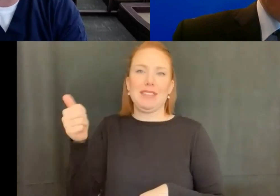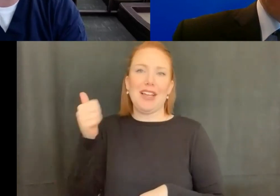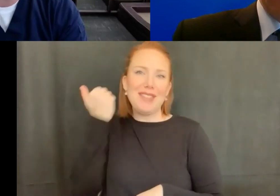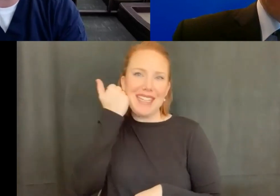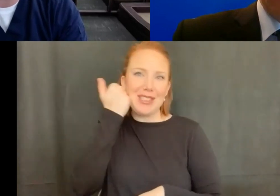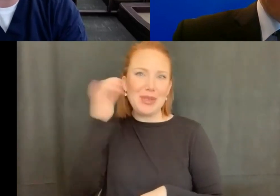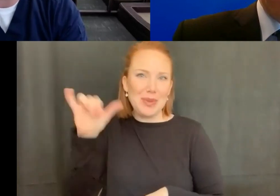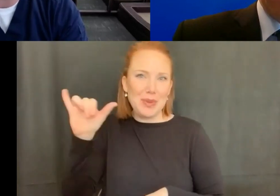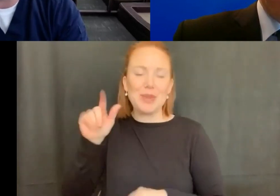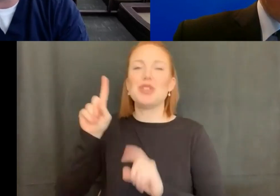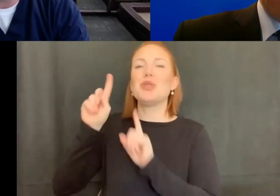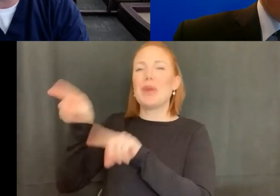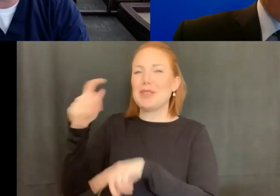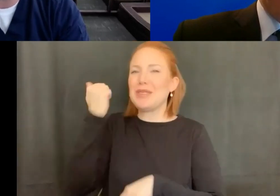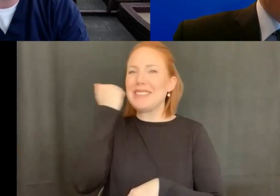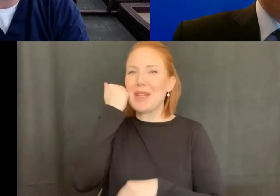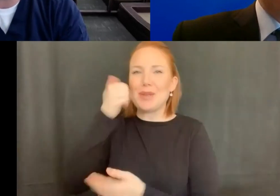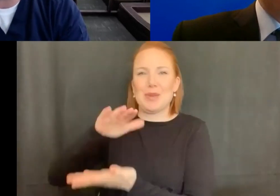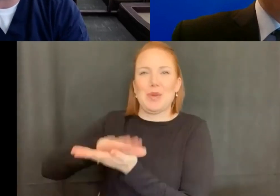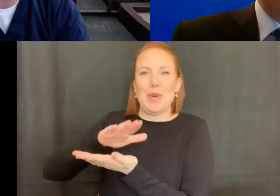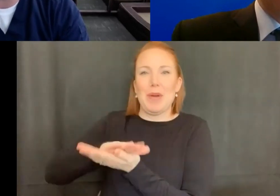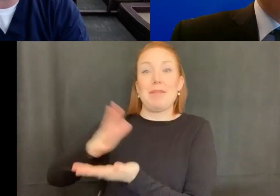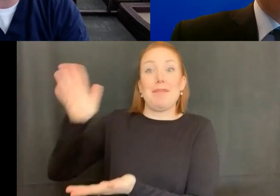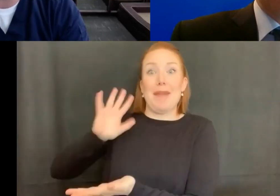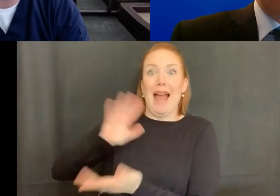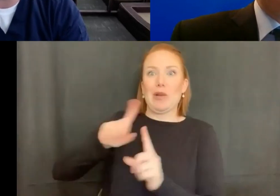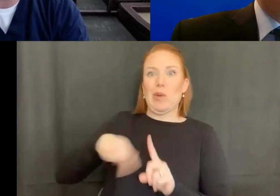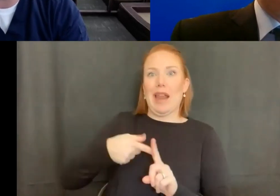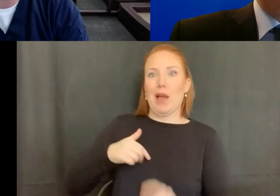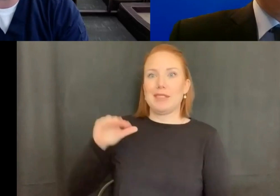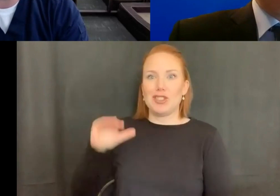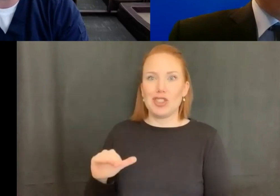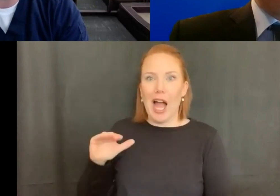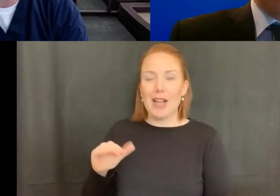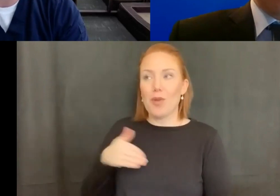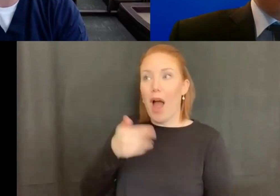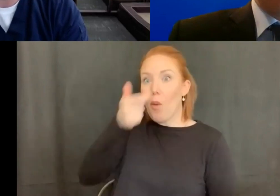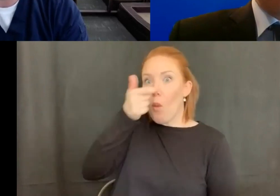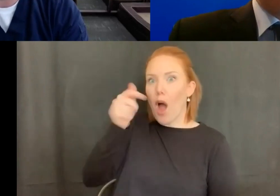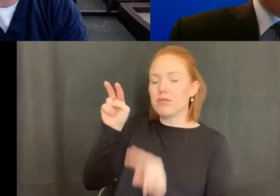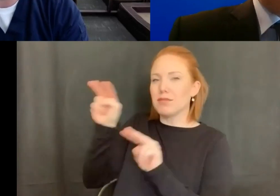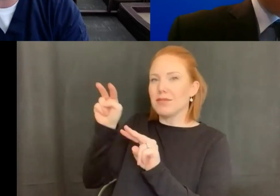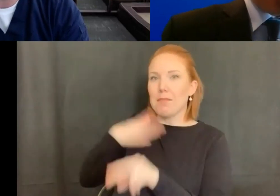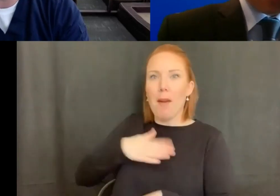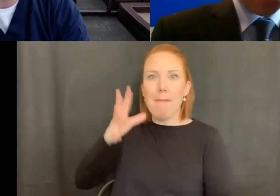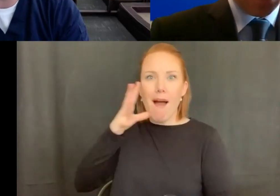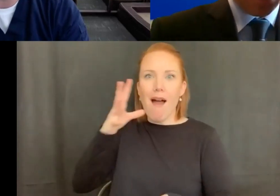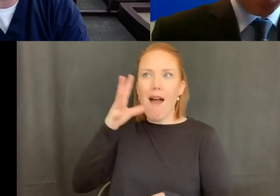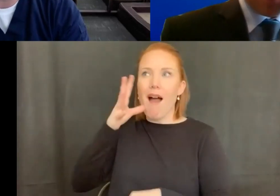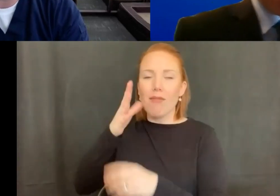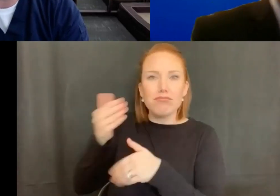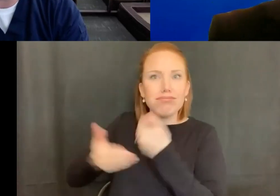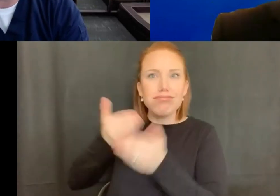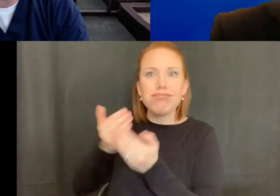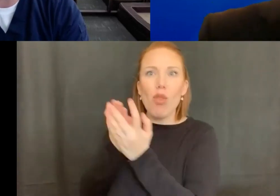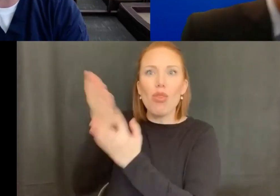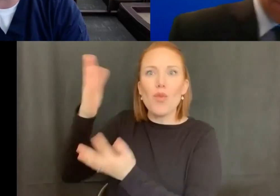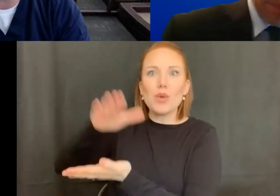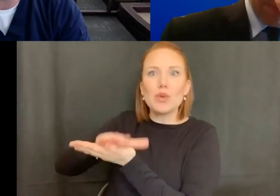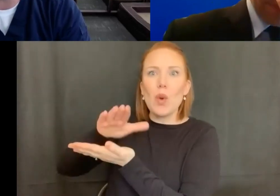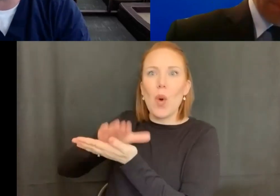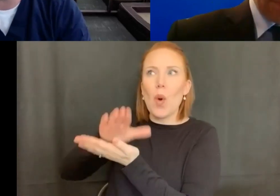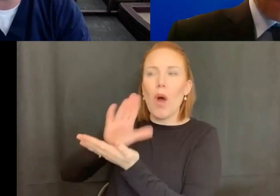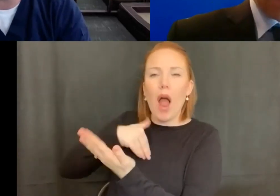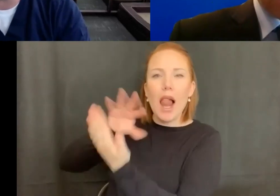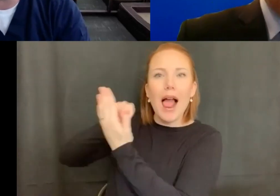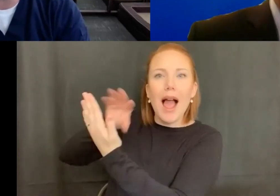went to dental school when I was a child. So I actually got to see her go through school as well, before I